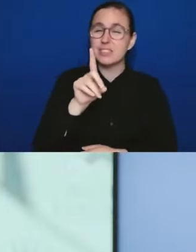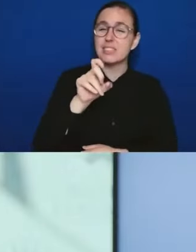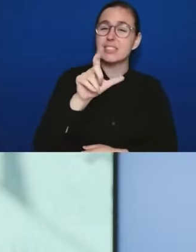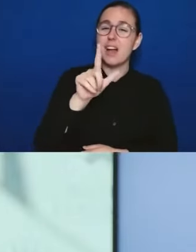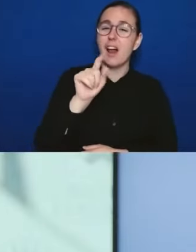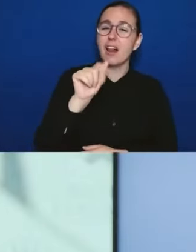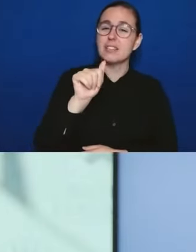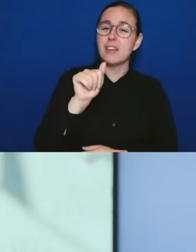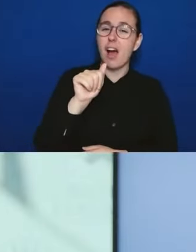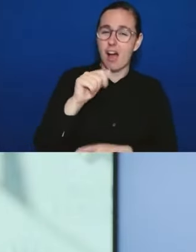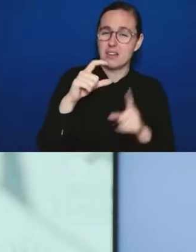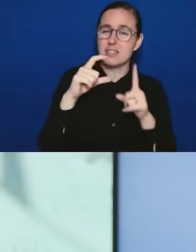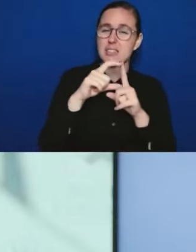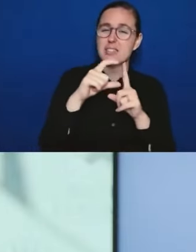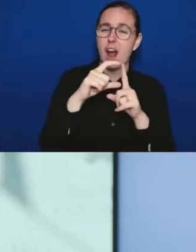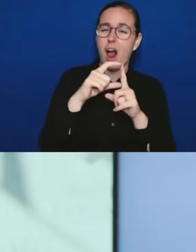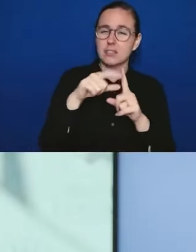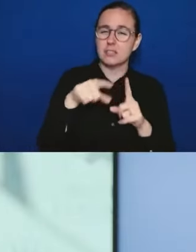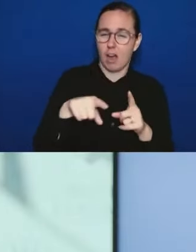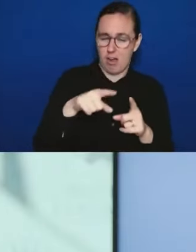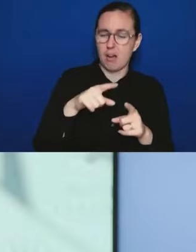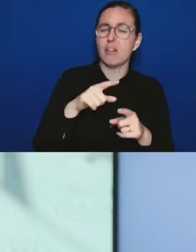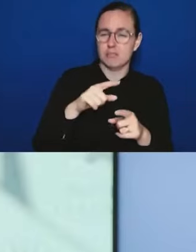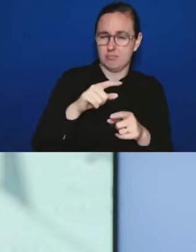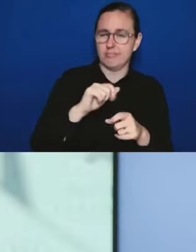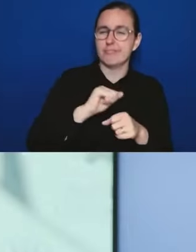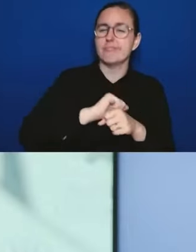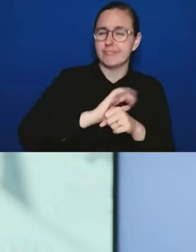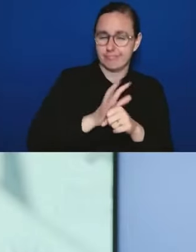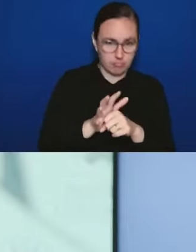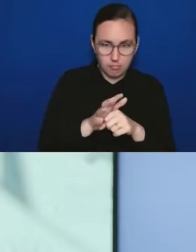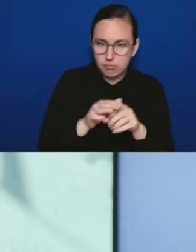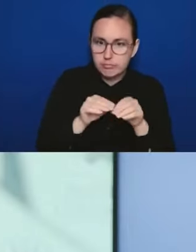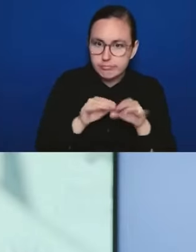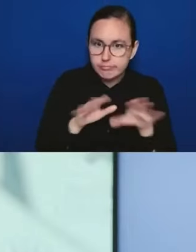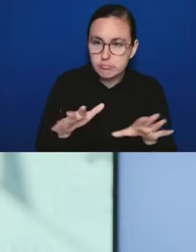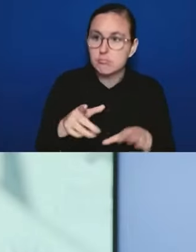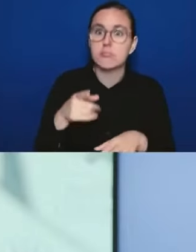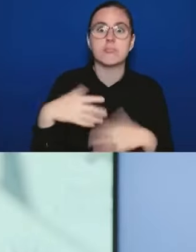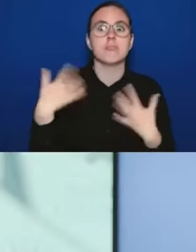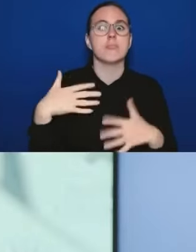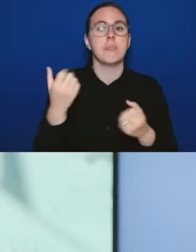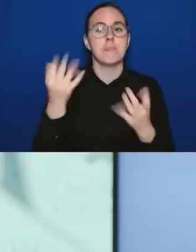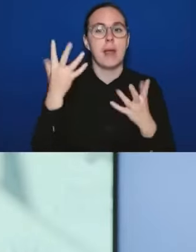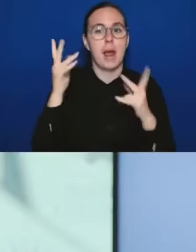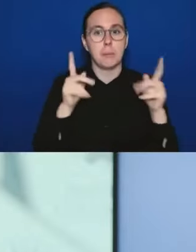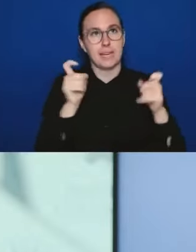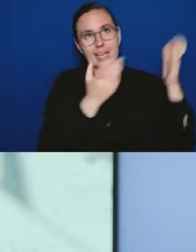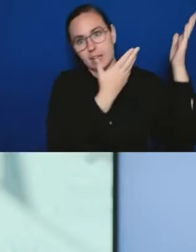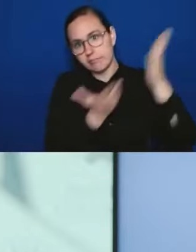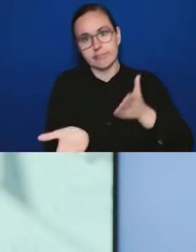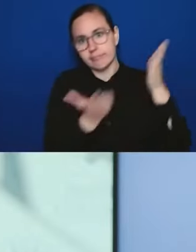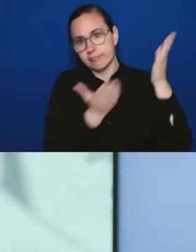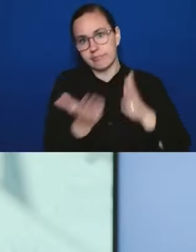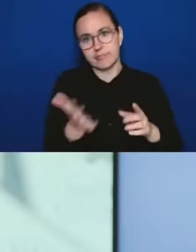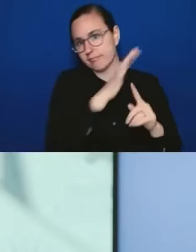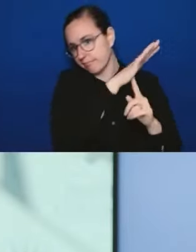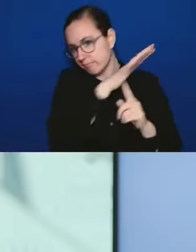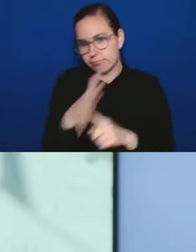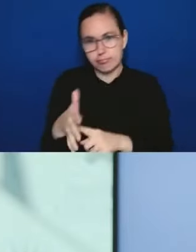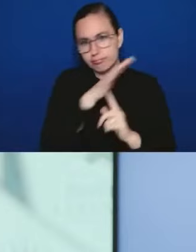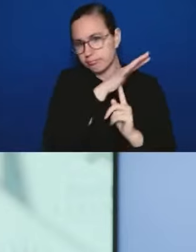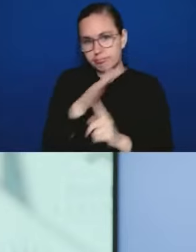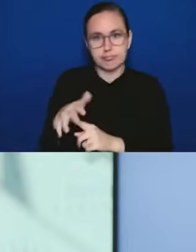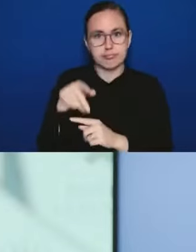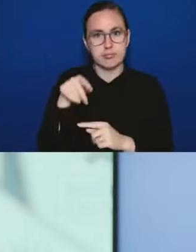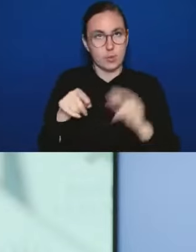subvariants of concern, and the need to fly people in the hundreds from those health authorities south